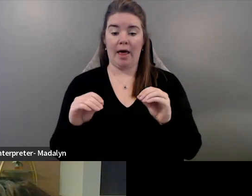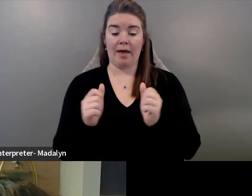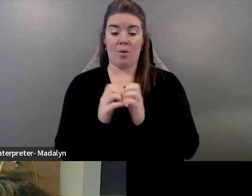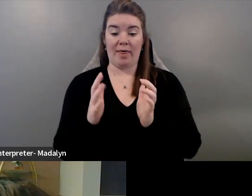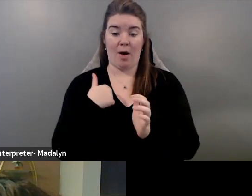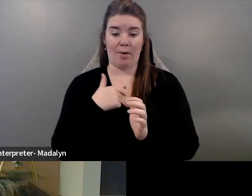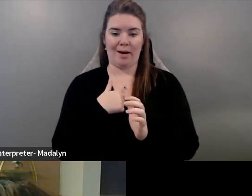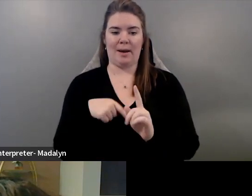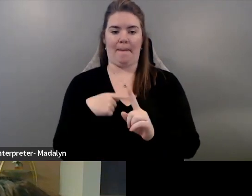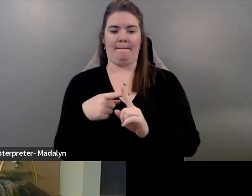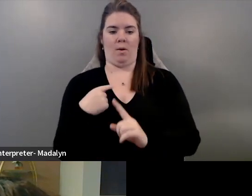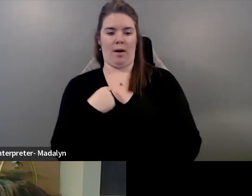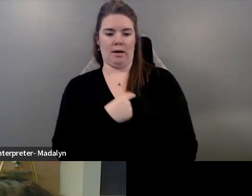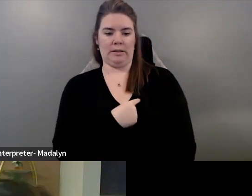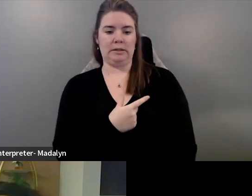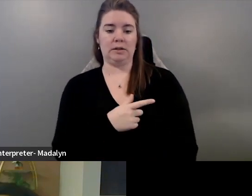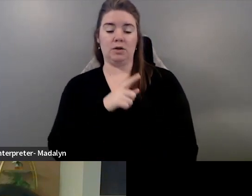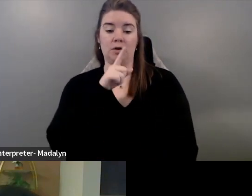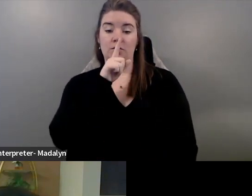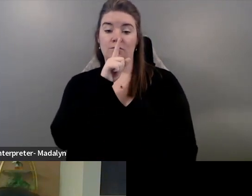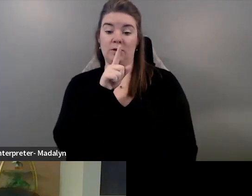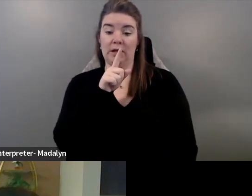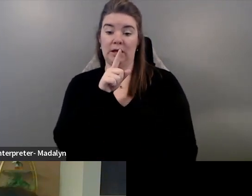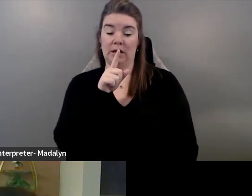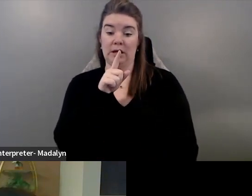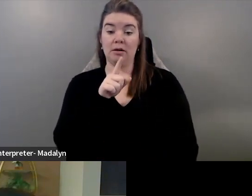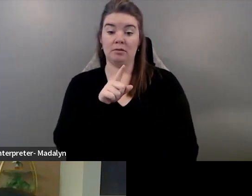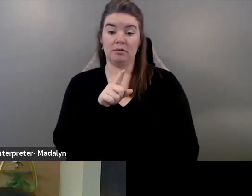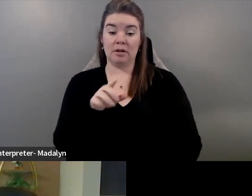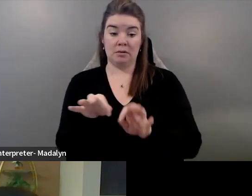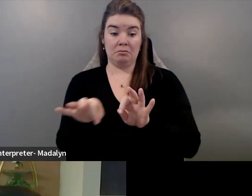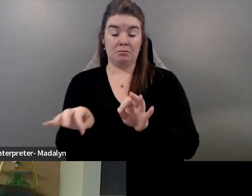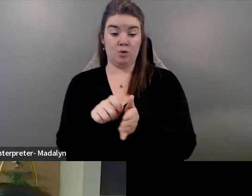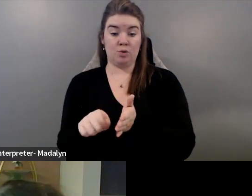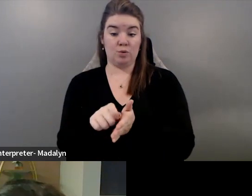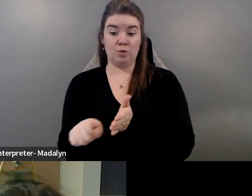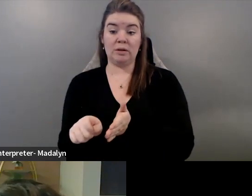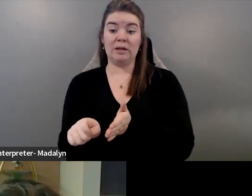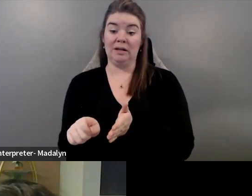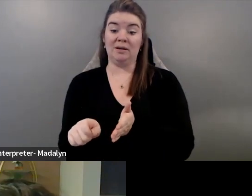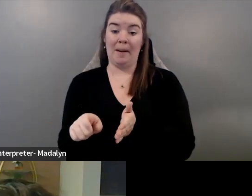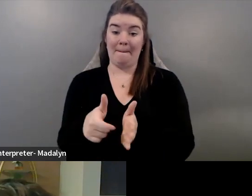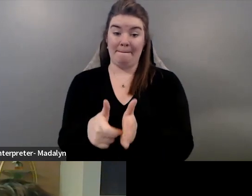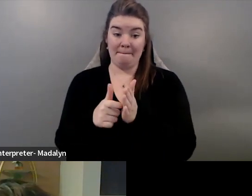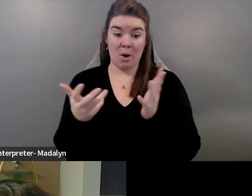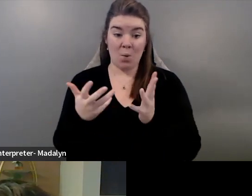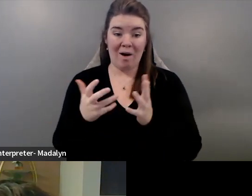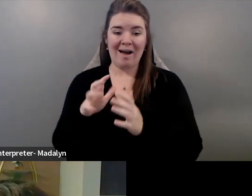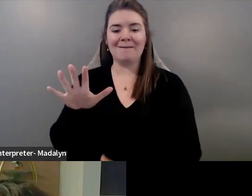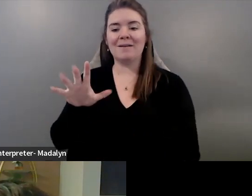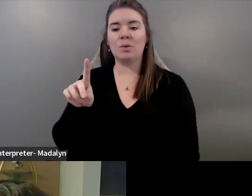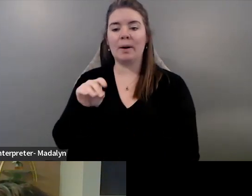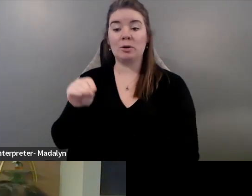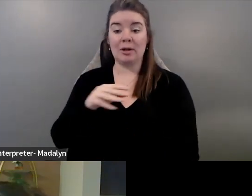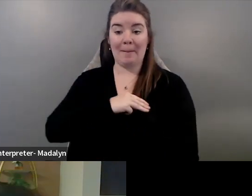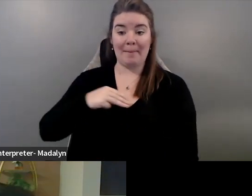It's written that a majority, at least 51% of the SILC members have to be persons with disabilities. And